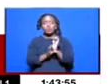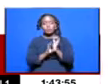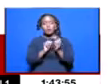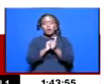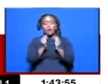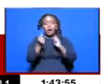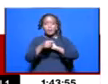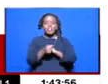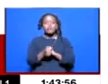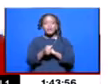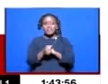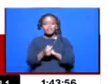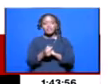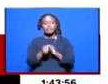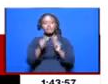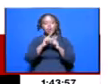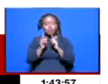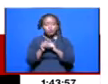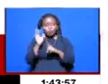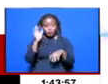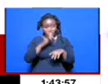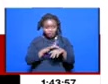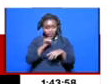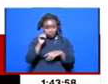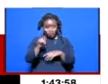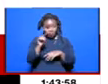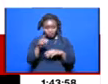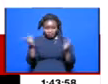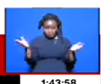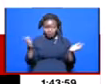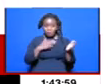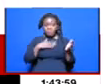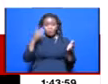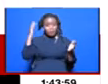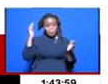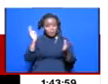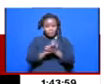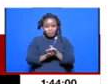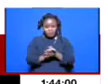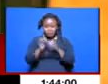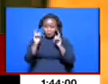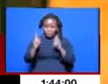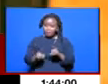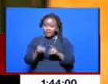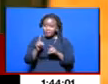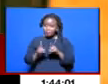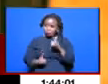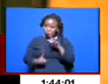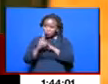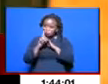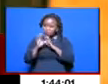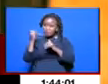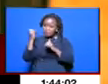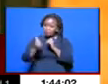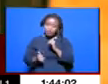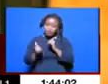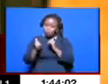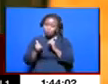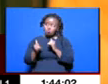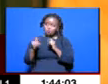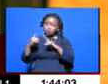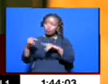amendments, and the effect of that, I believe, should be able to come out in the final disposition of